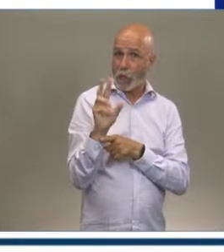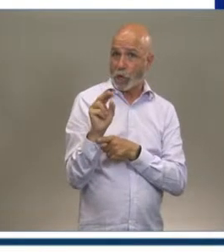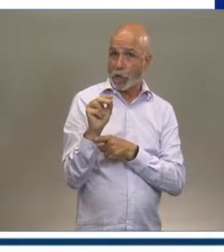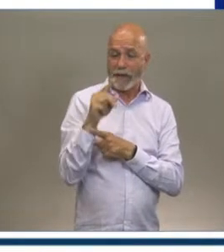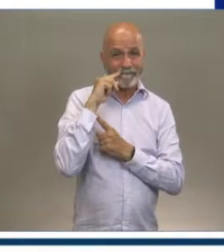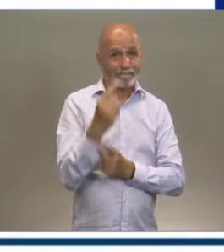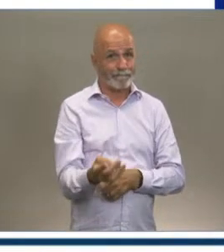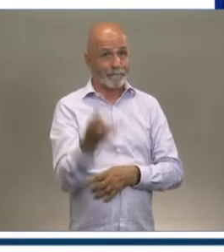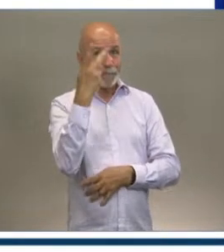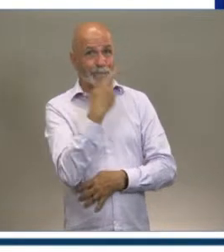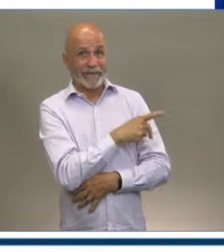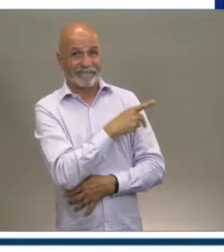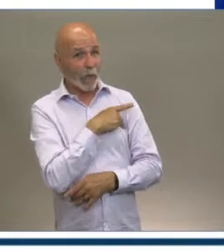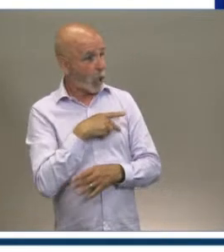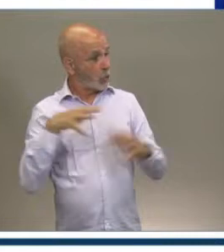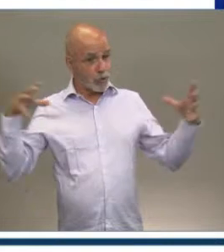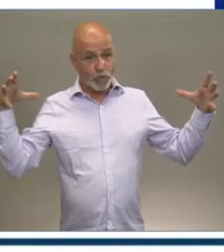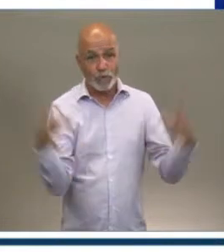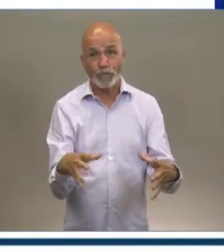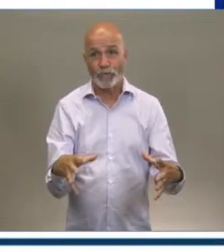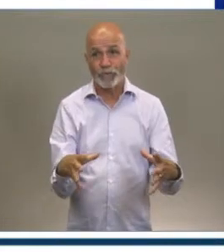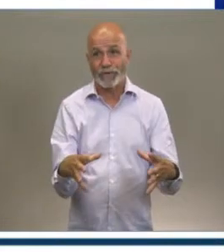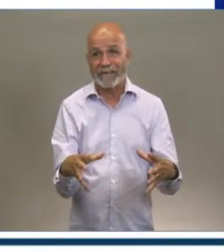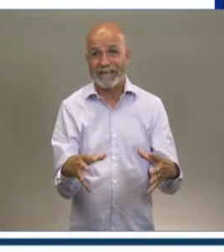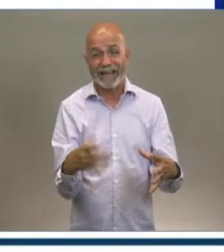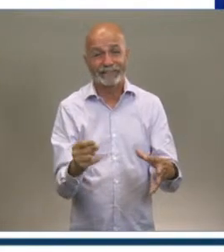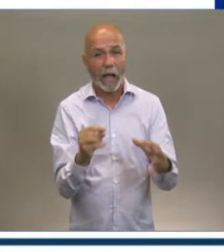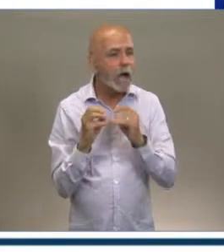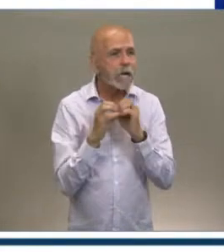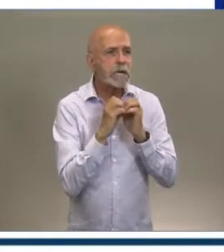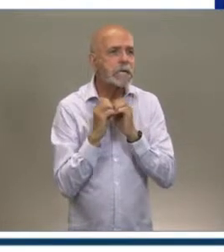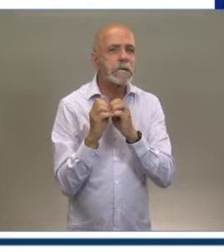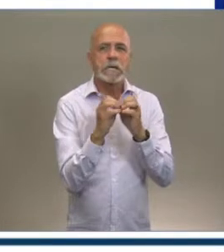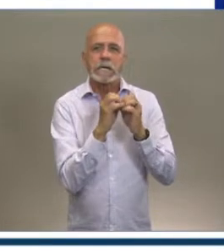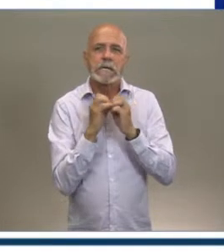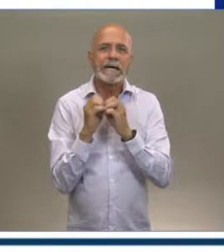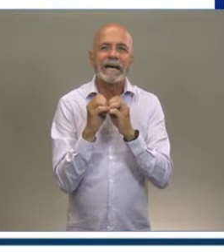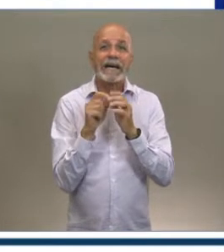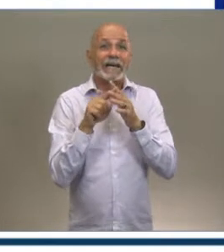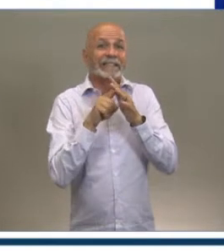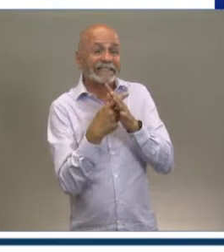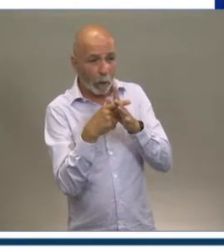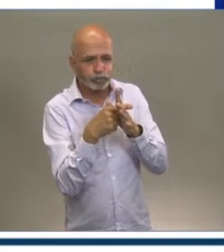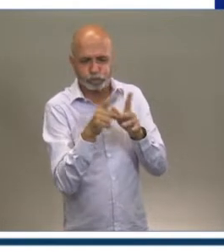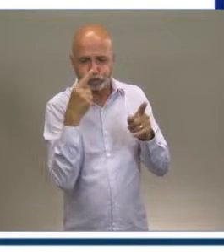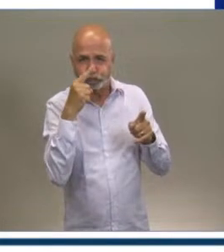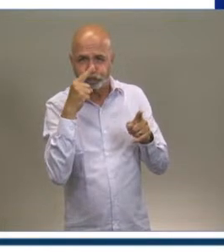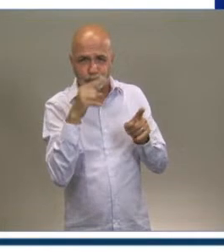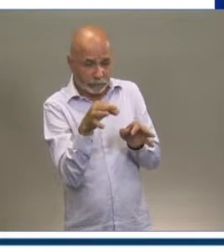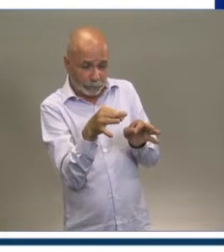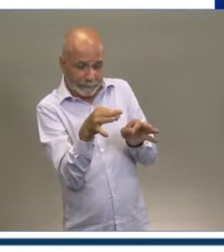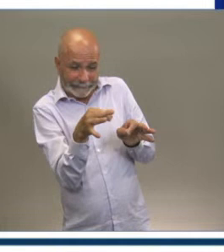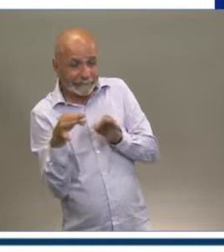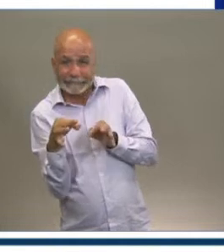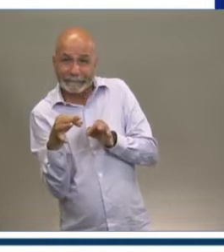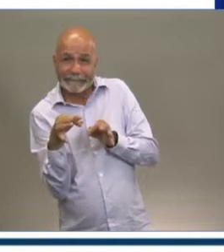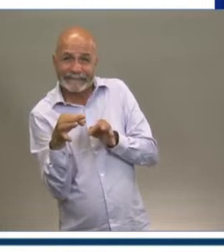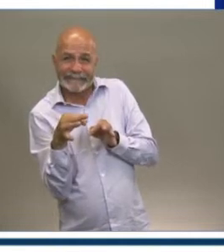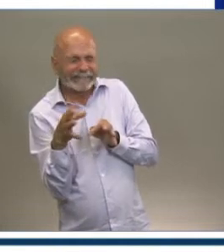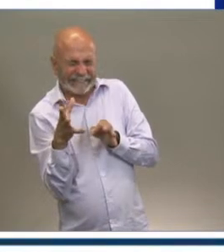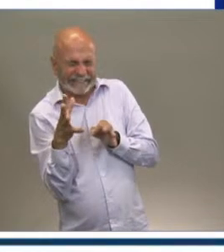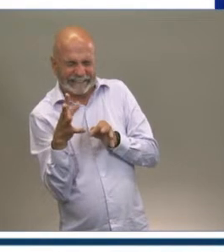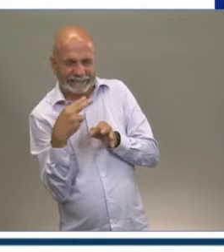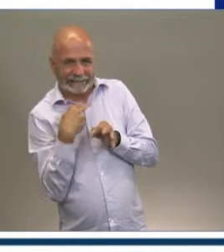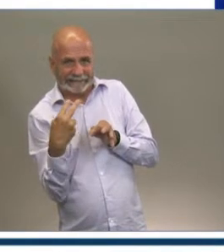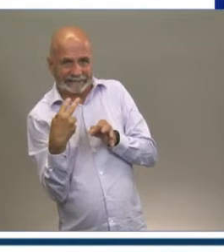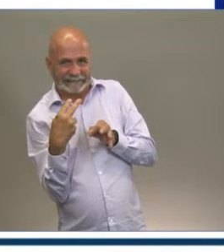worked really hard to get to a point where we were able to start to open up earlier. And again, it's just not feasible for us